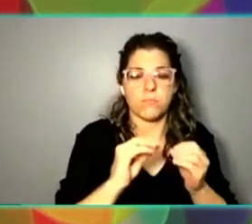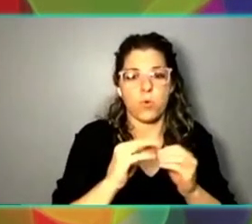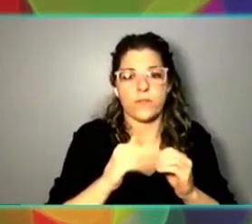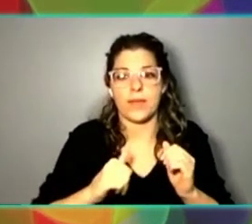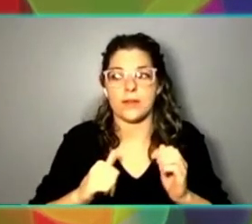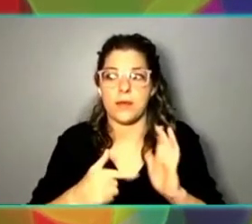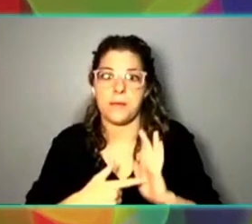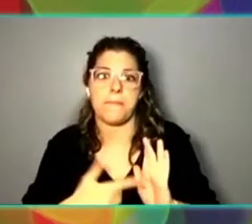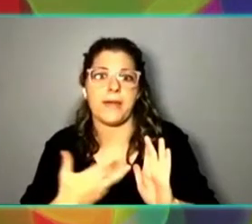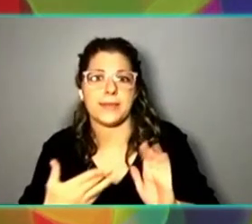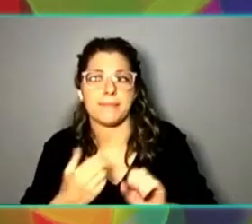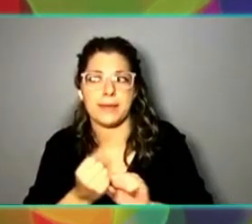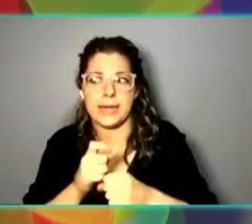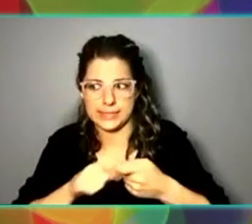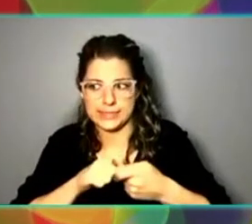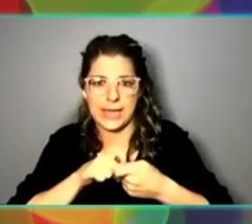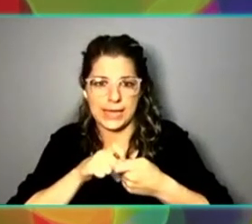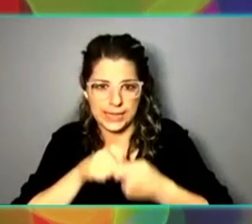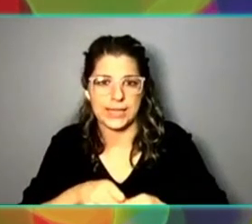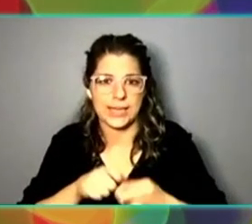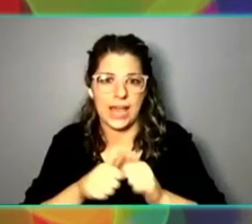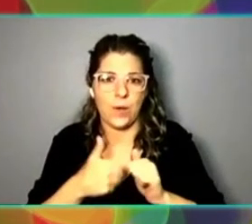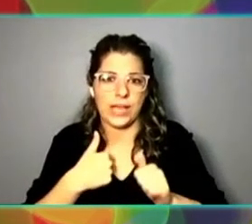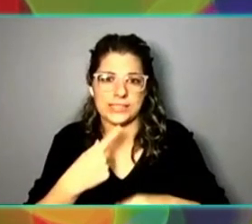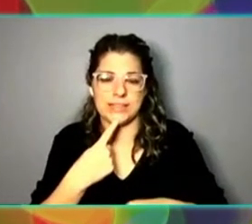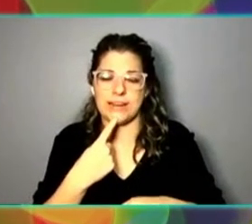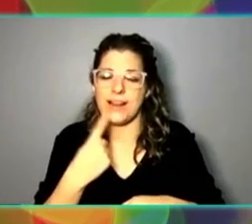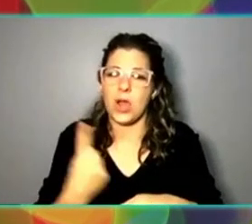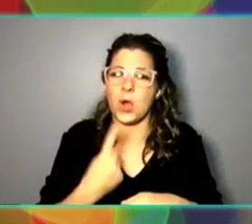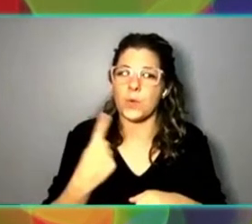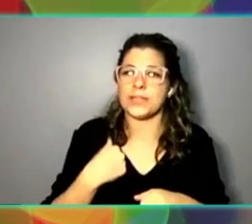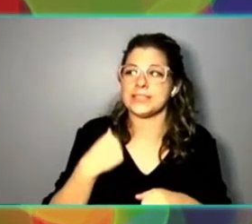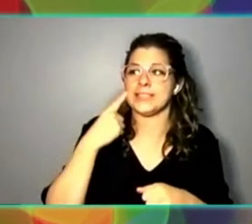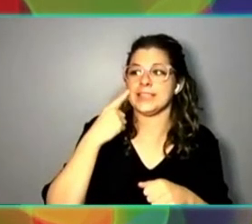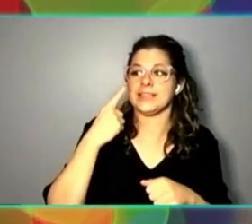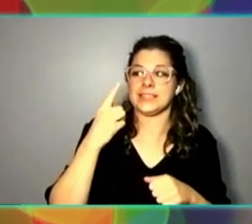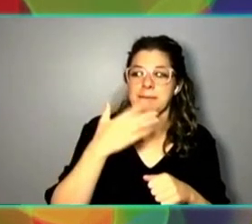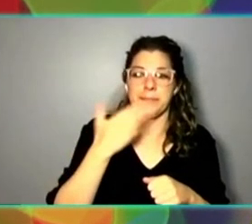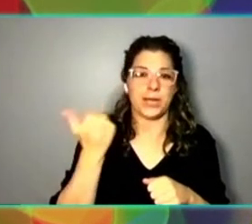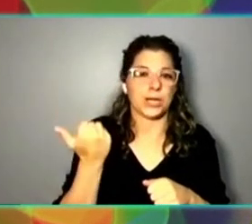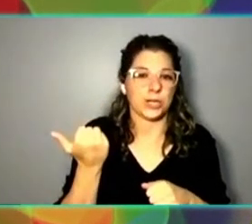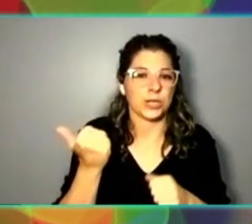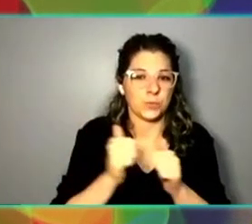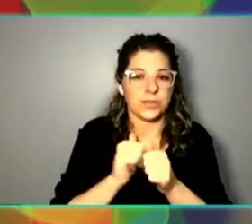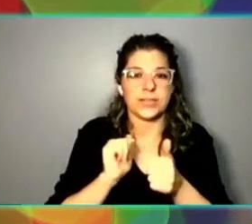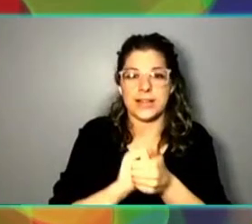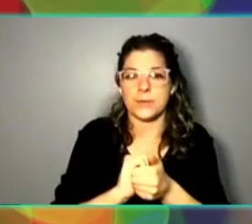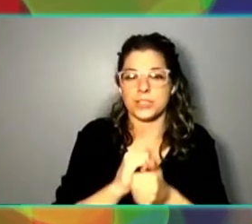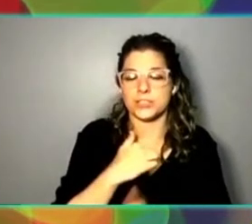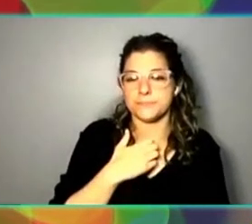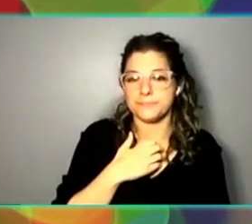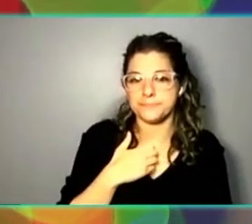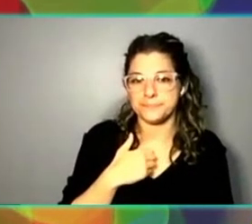thing, make it exactly as I said, because I always think it is better with collaboration.